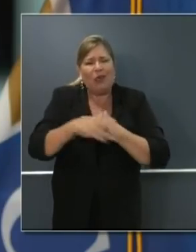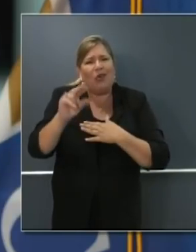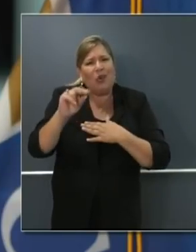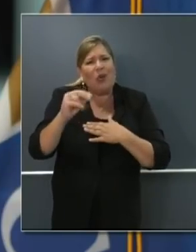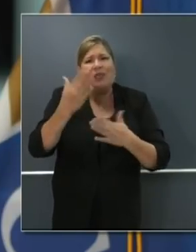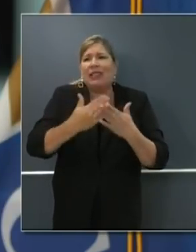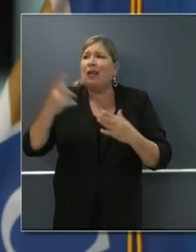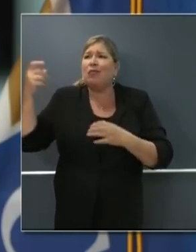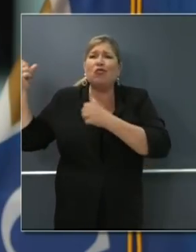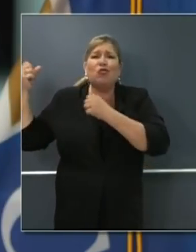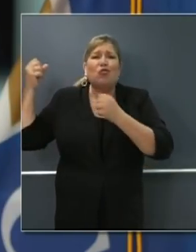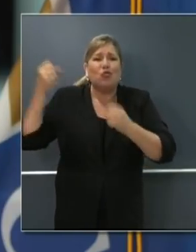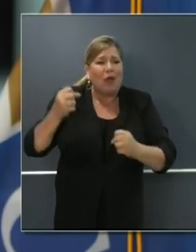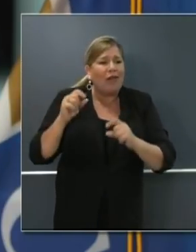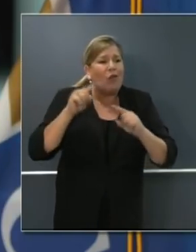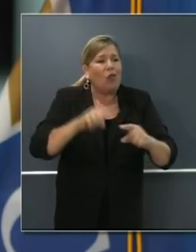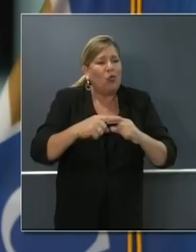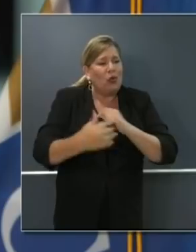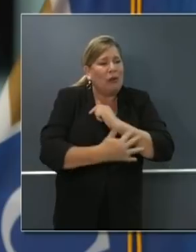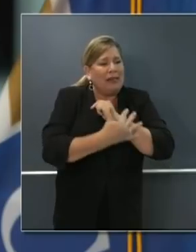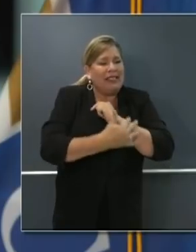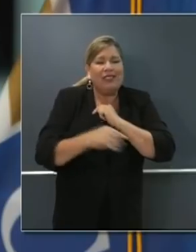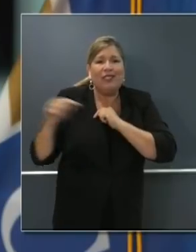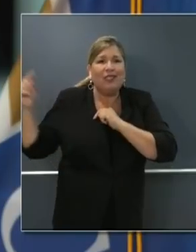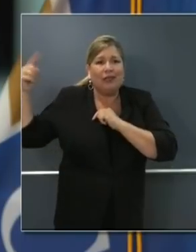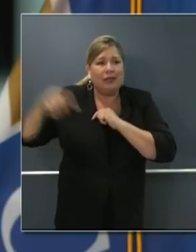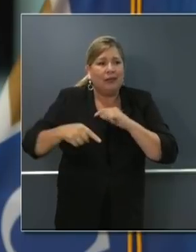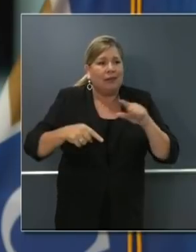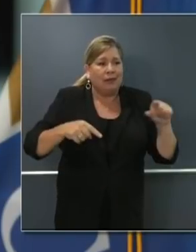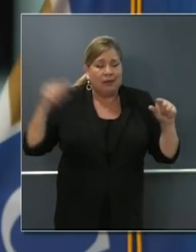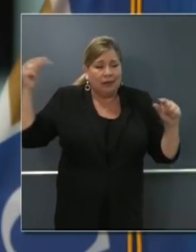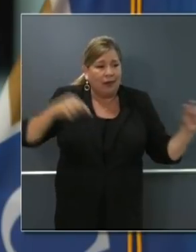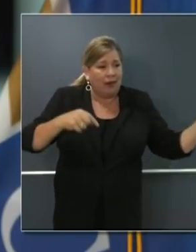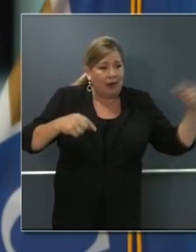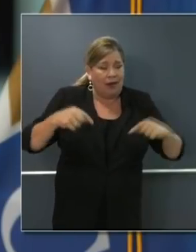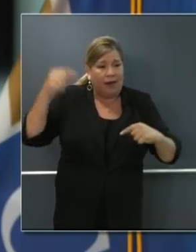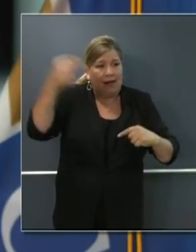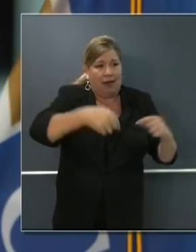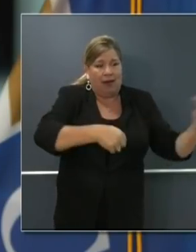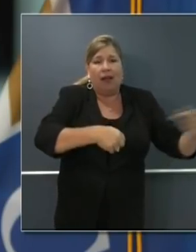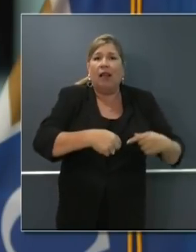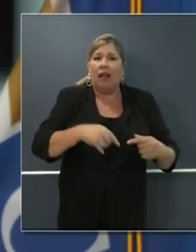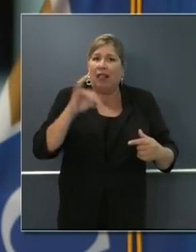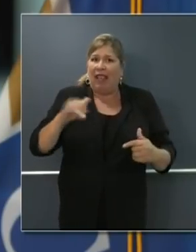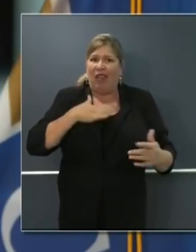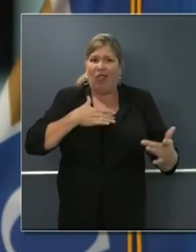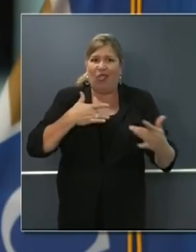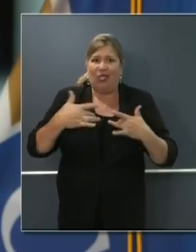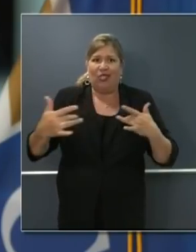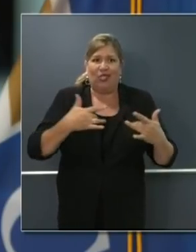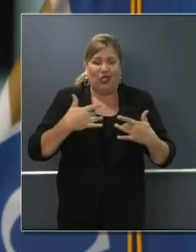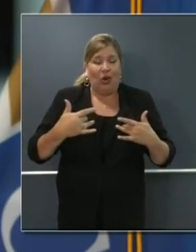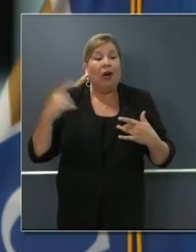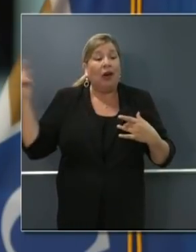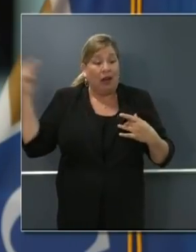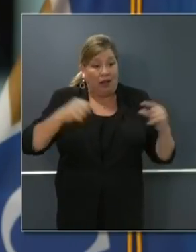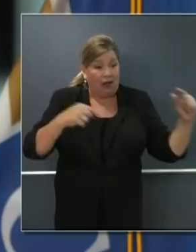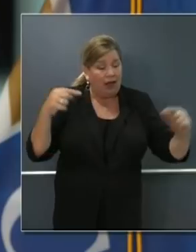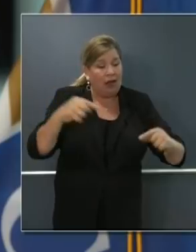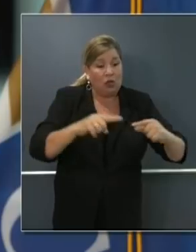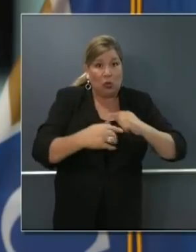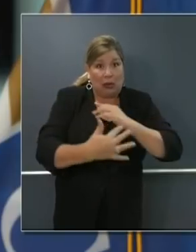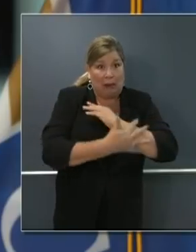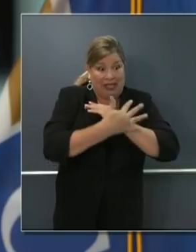every single individual and where they go back. And therein lies our concern. Therein lies the challenge. Therein lies why the public